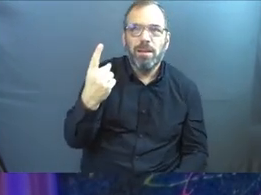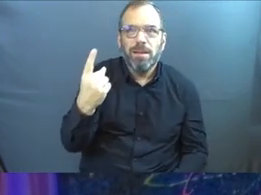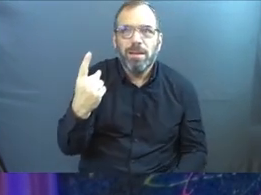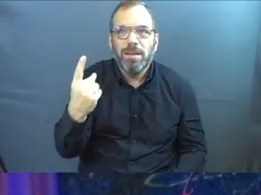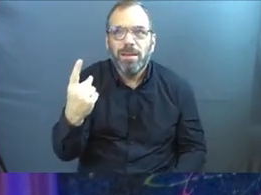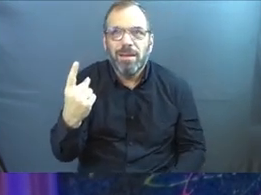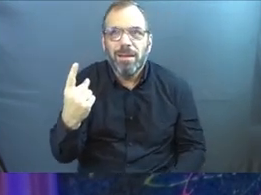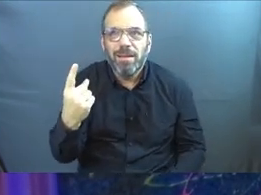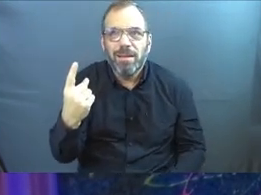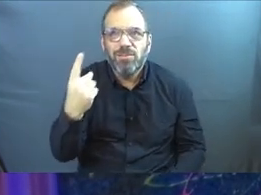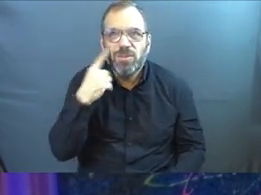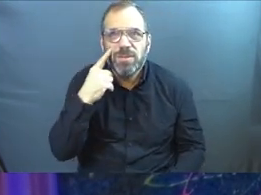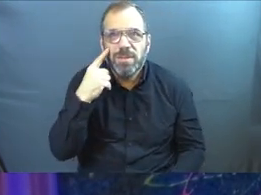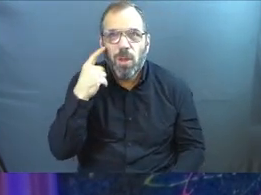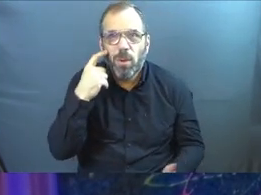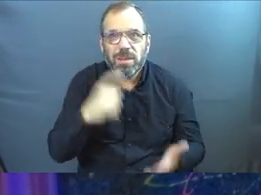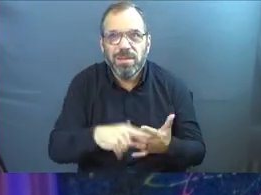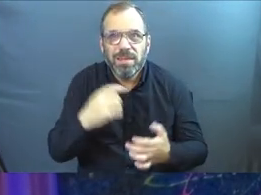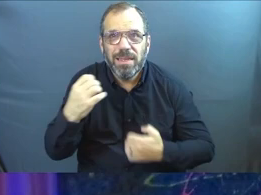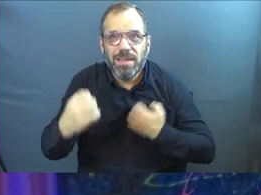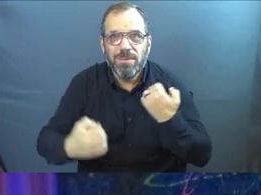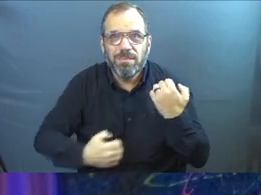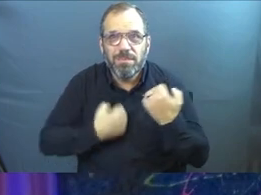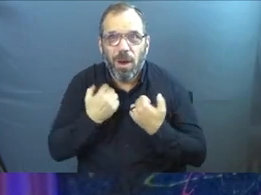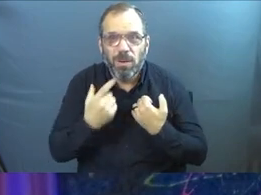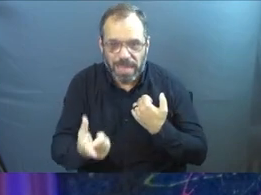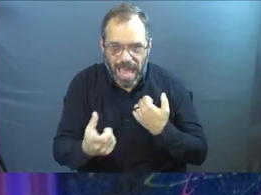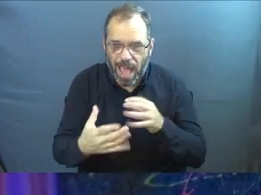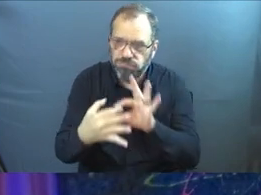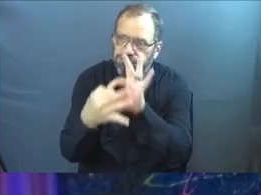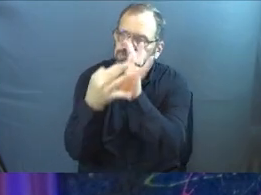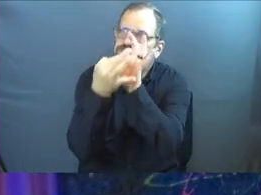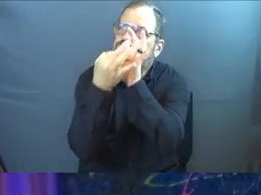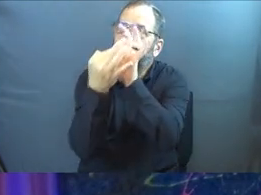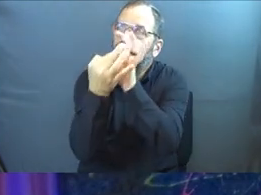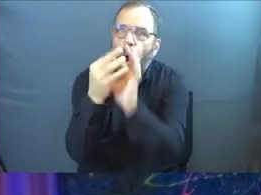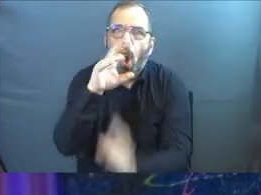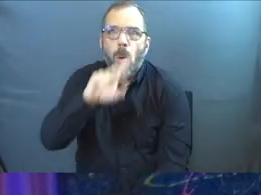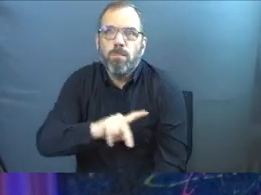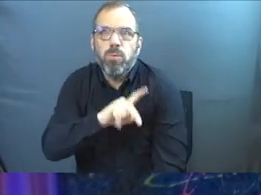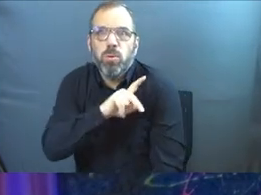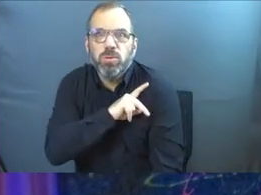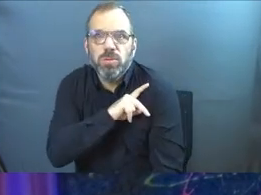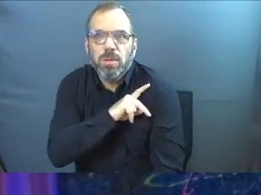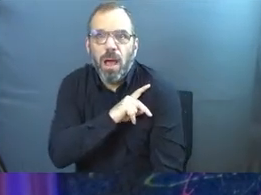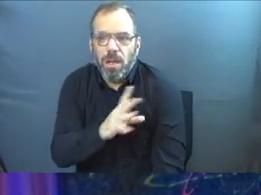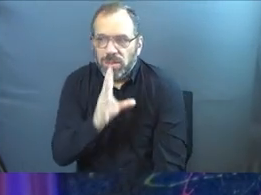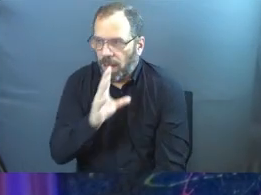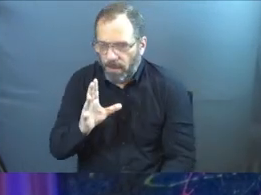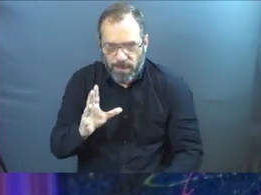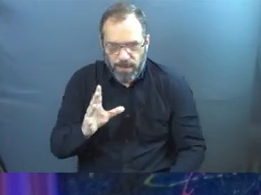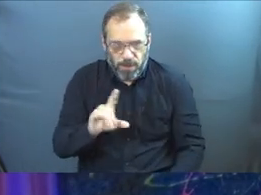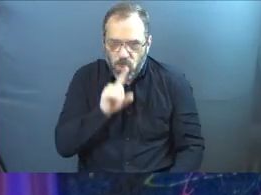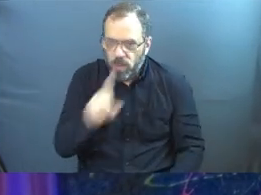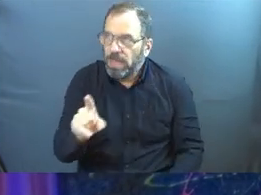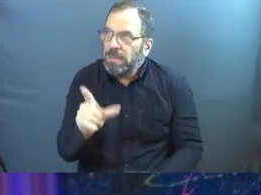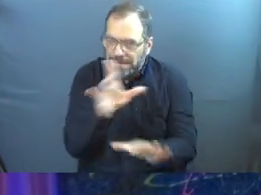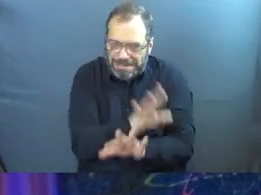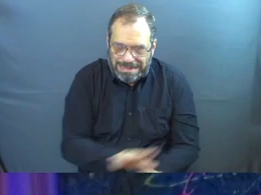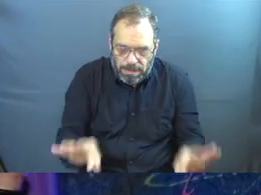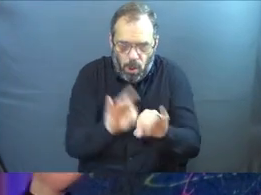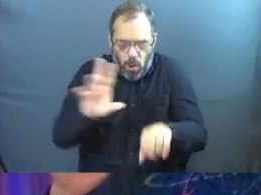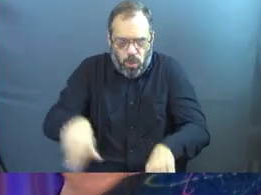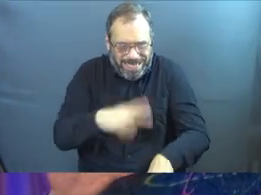him shifting around through the emotions? Is he's connecting to God on a personal level. Says we're talking about really big things